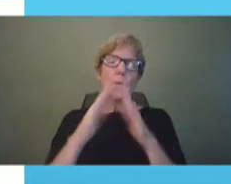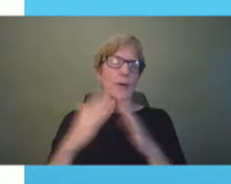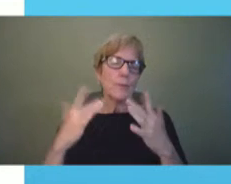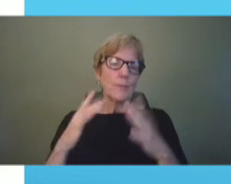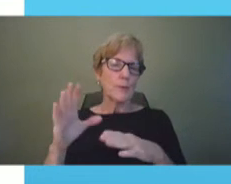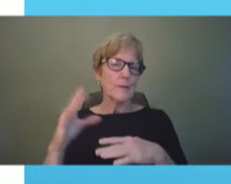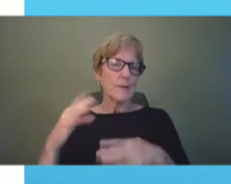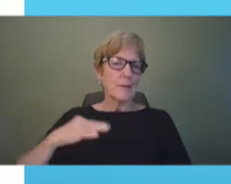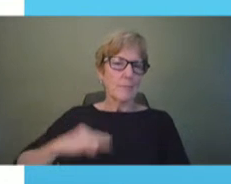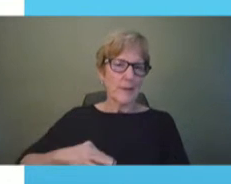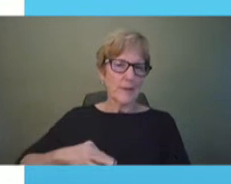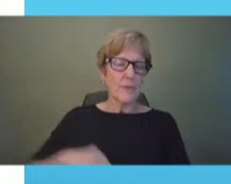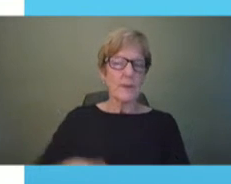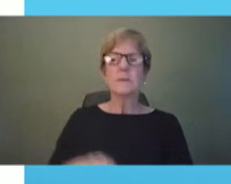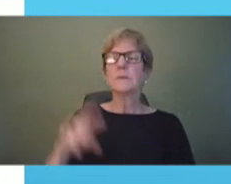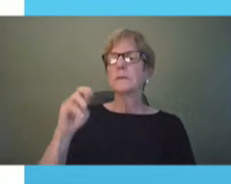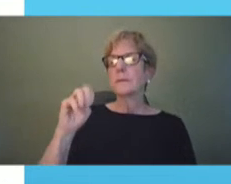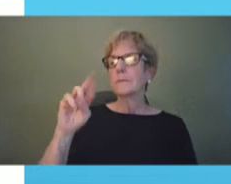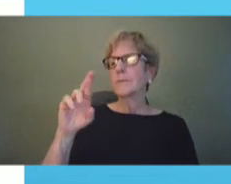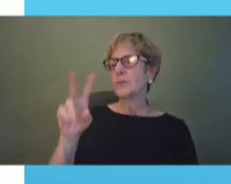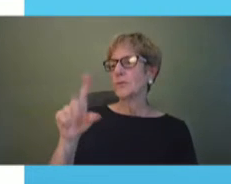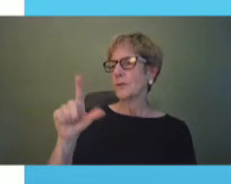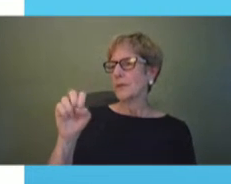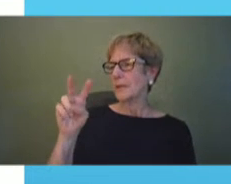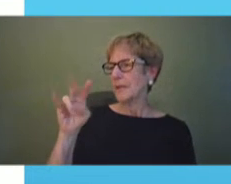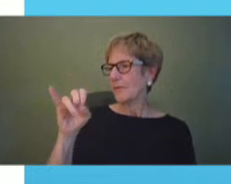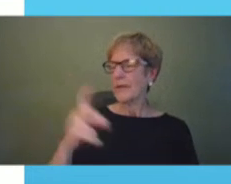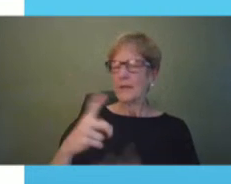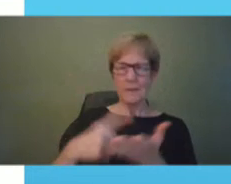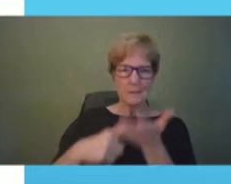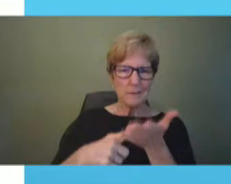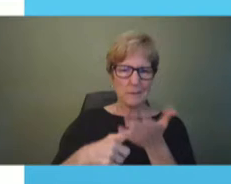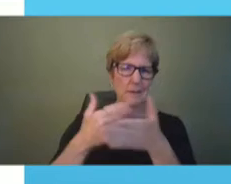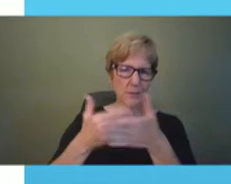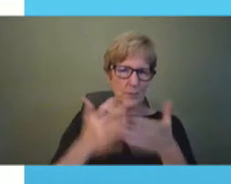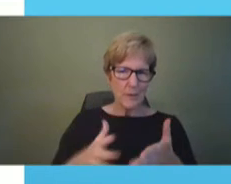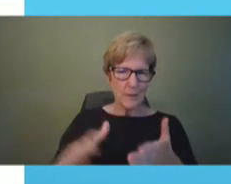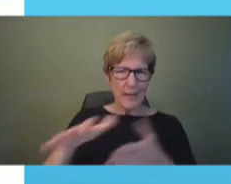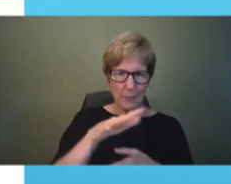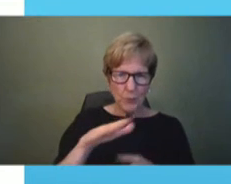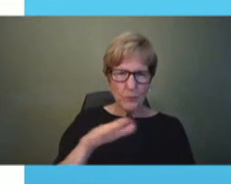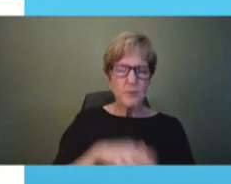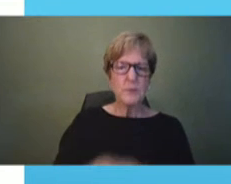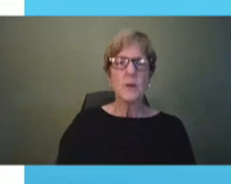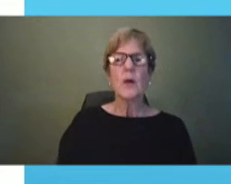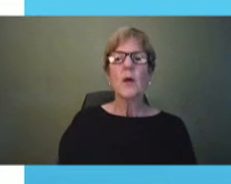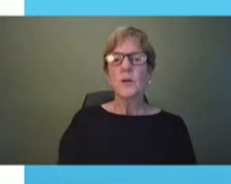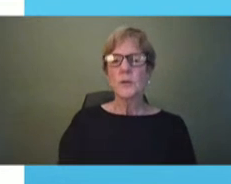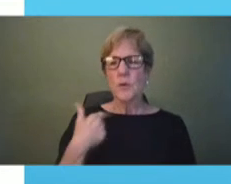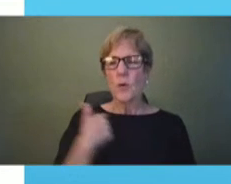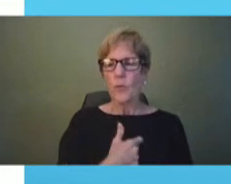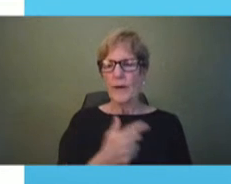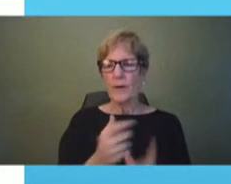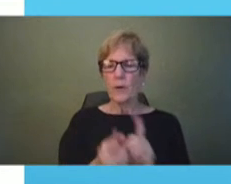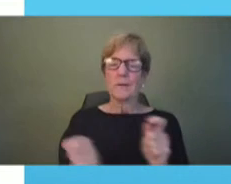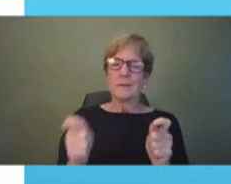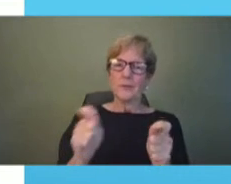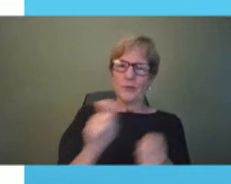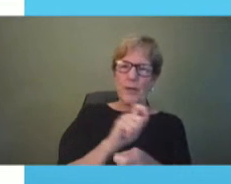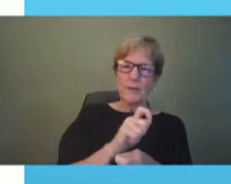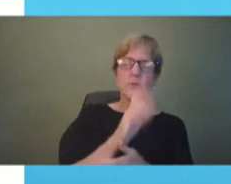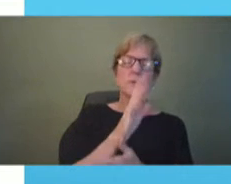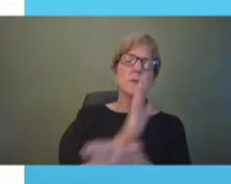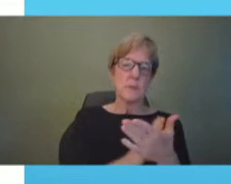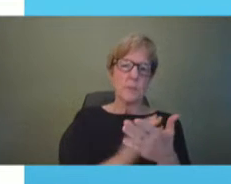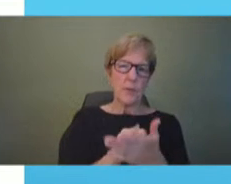Mr line has has talked about that with the neighborhood uh we're will we're on our um revised submission going to make some of those